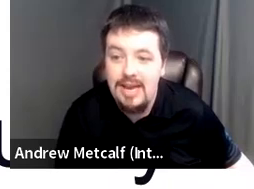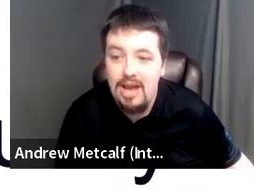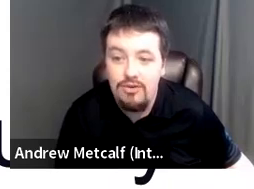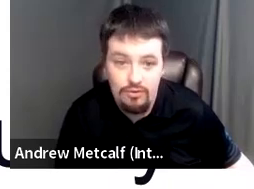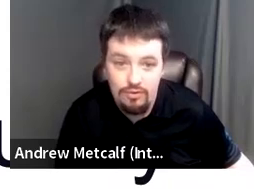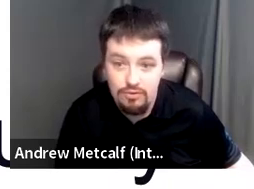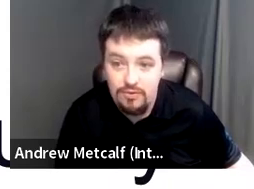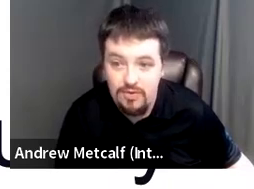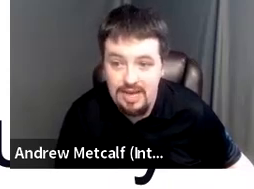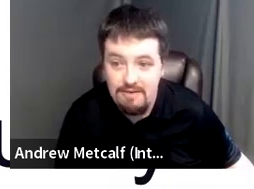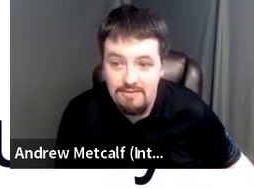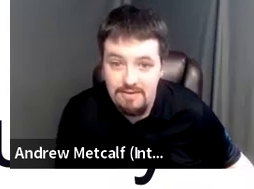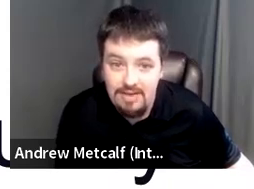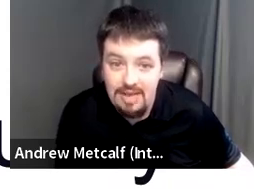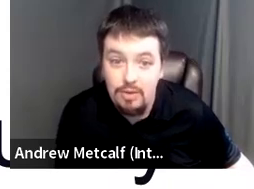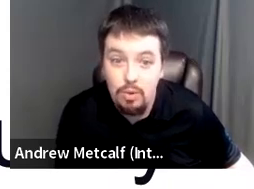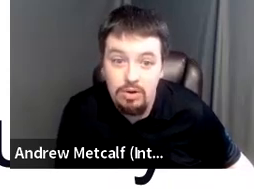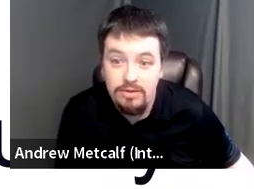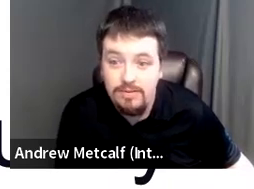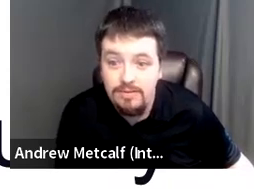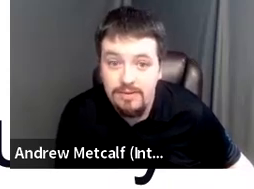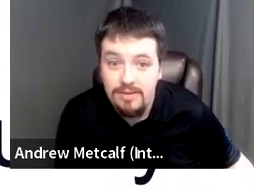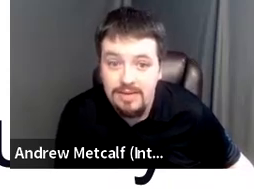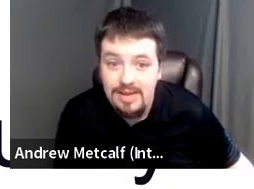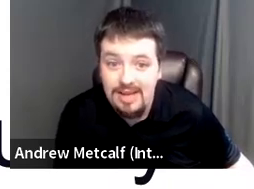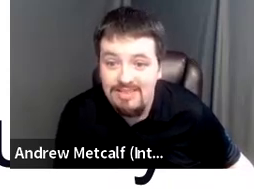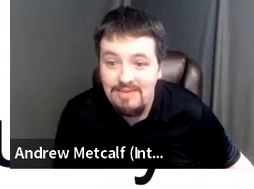free national school for the deaf in the world,